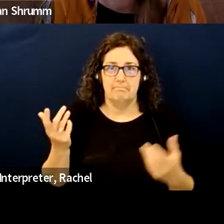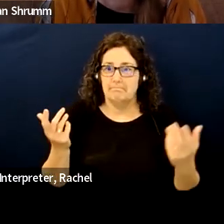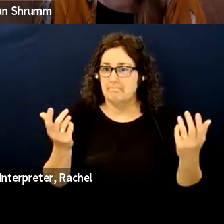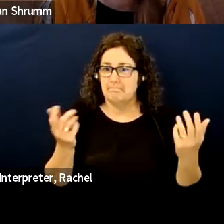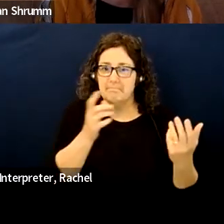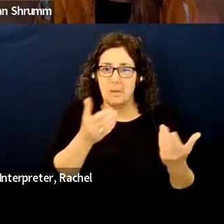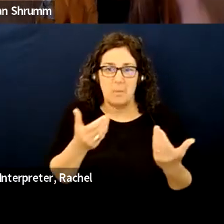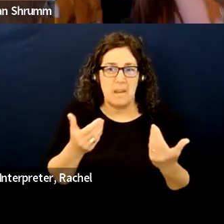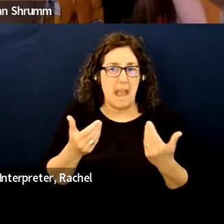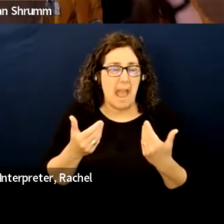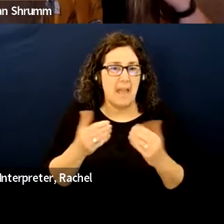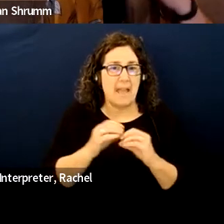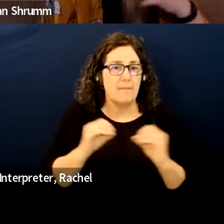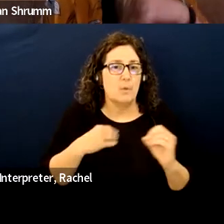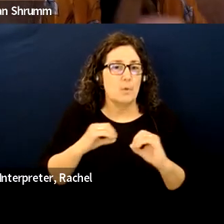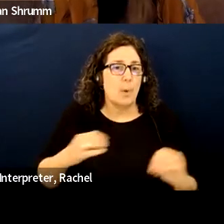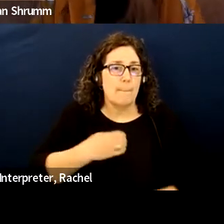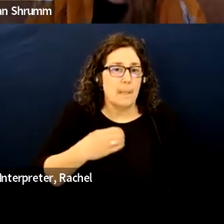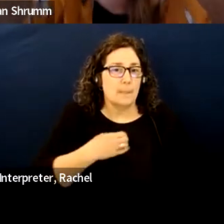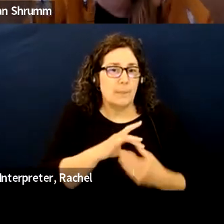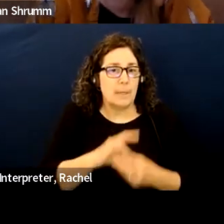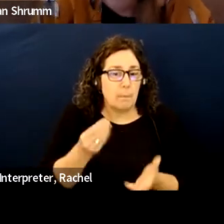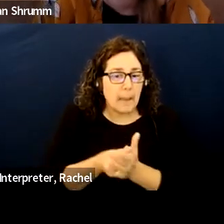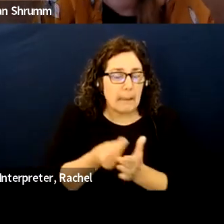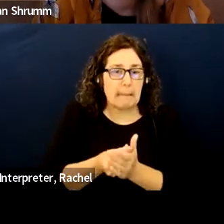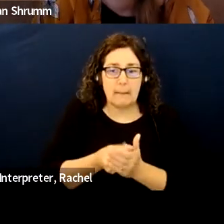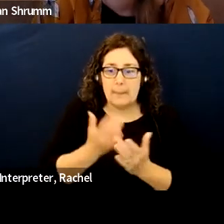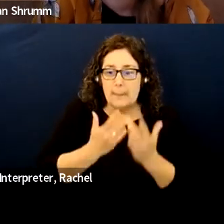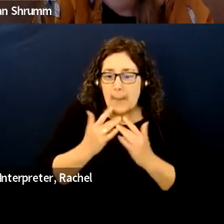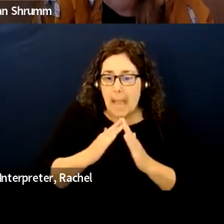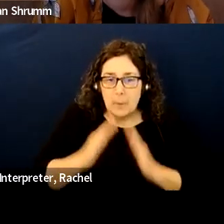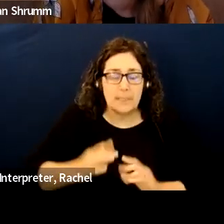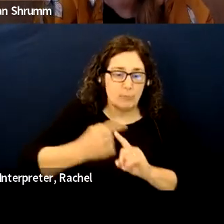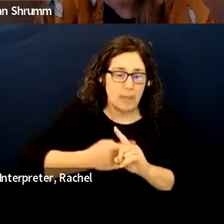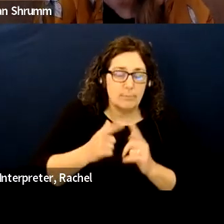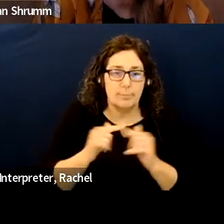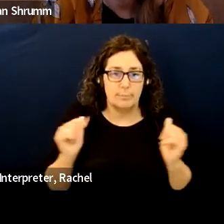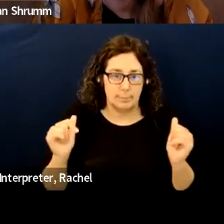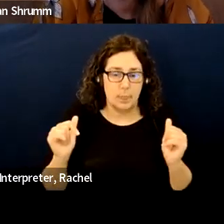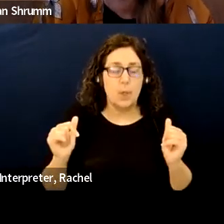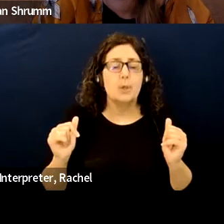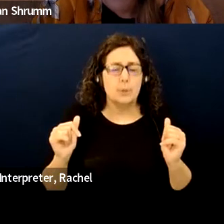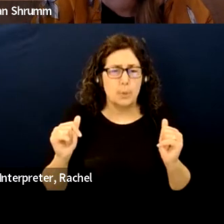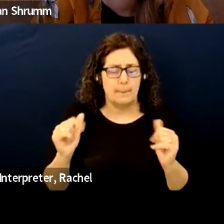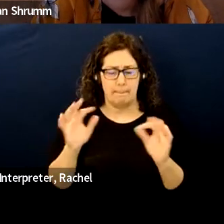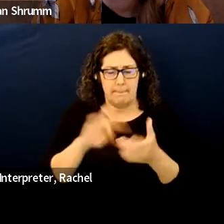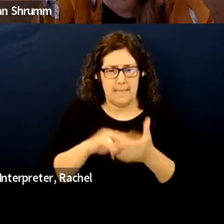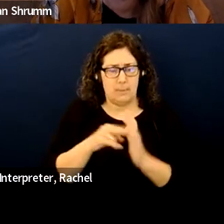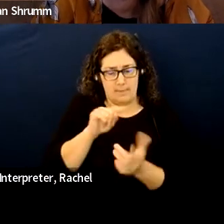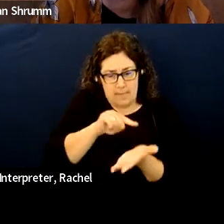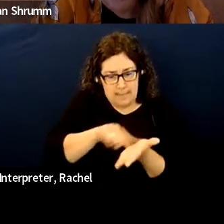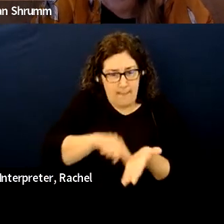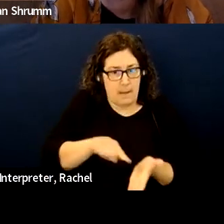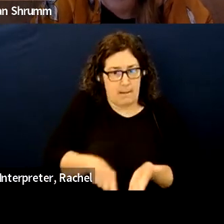don't have too much to complain in terms of the housing. So maybe again, it's about examining your own board